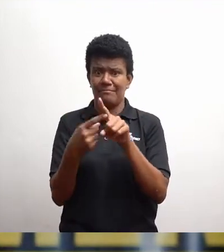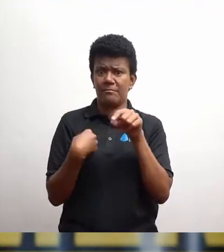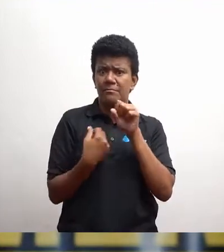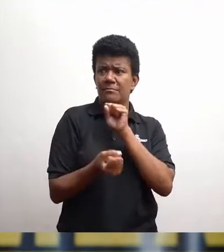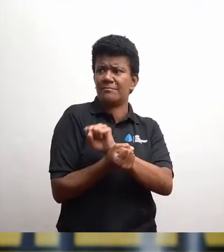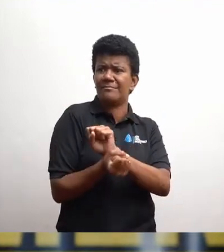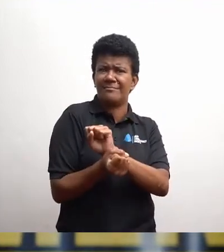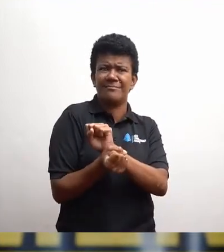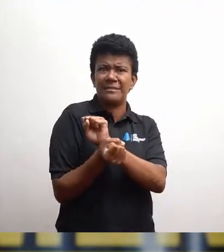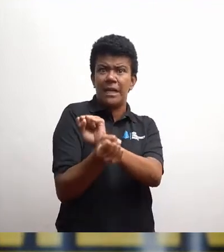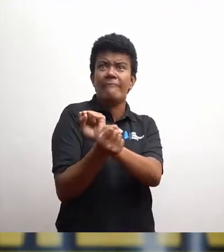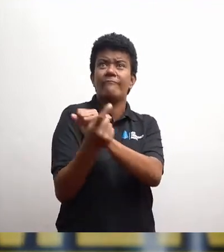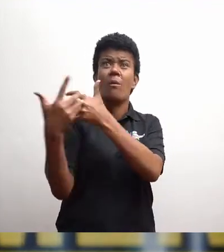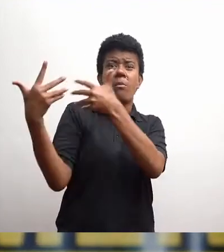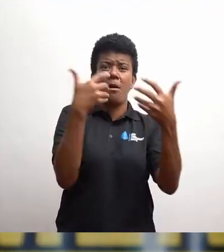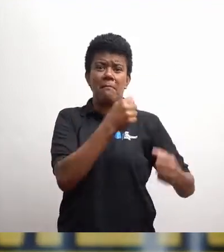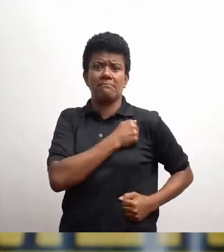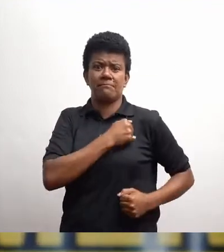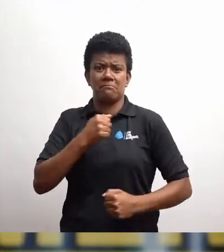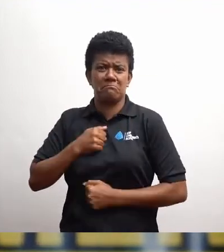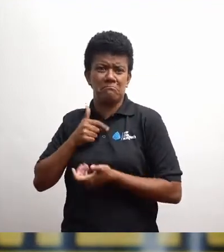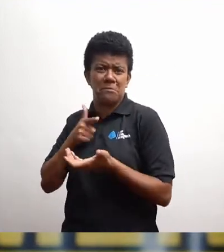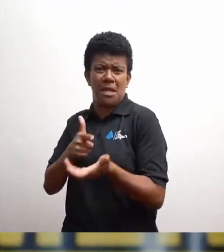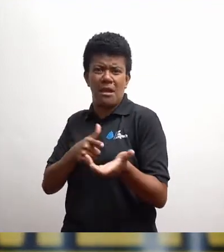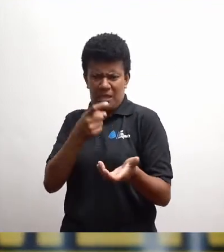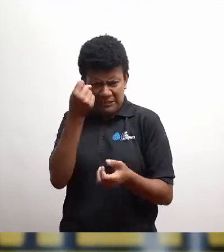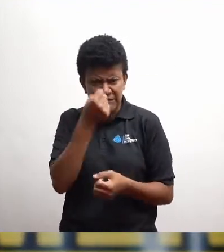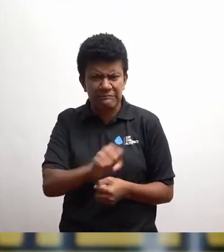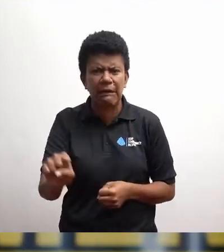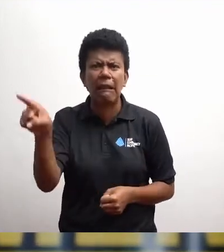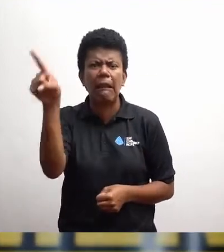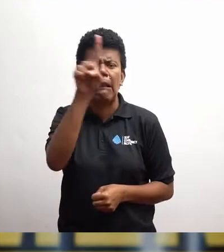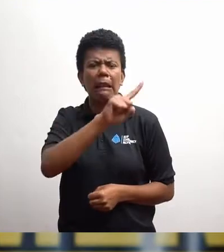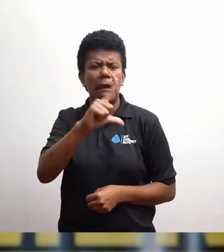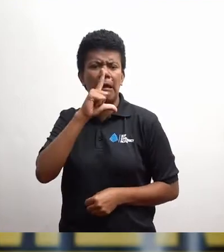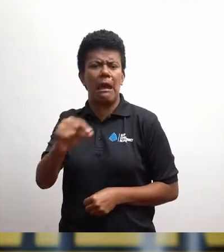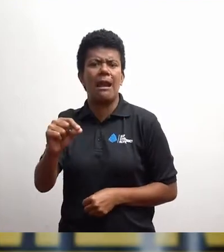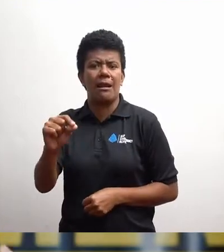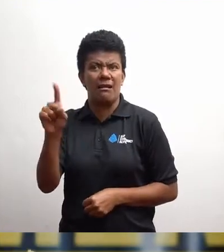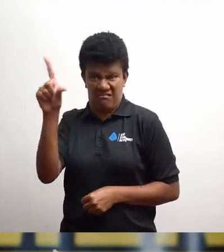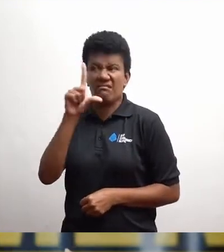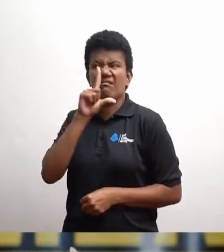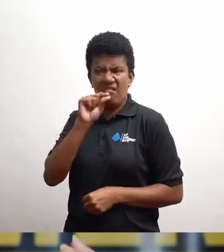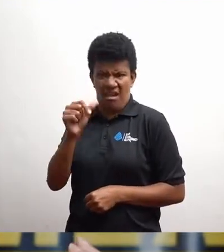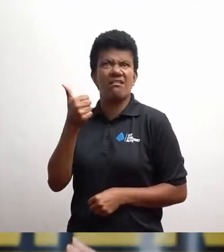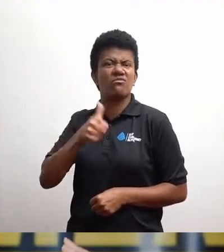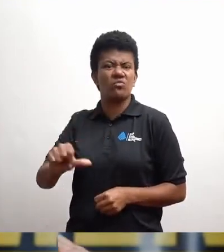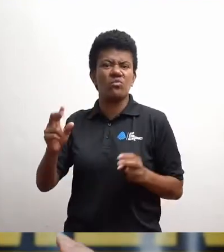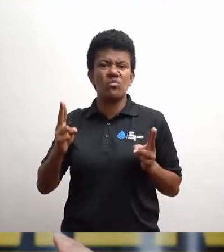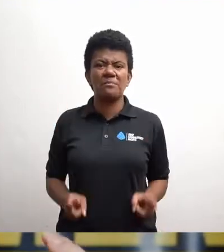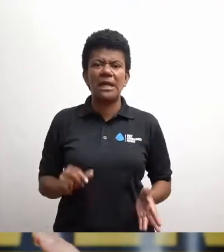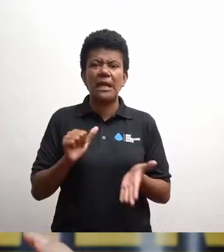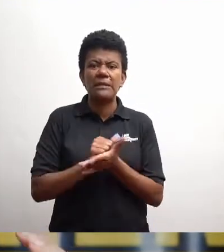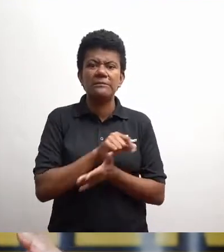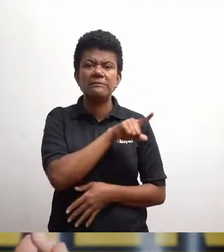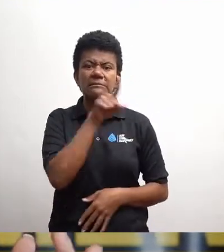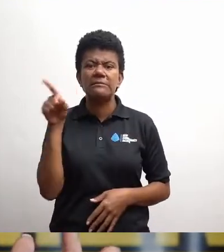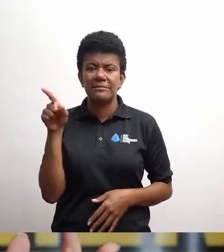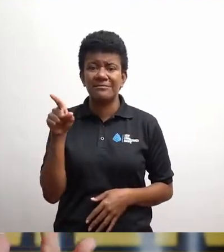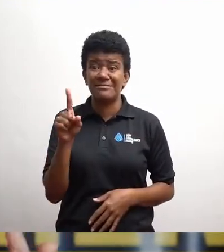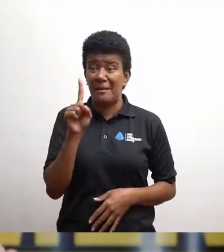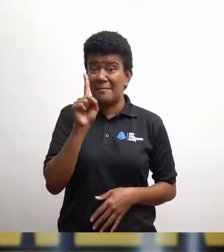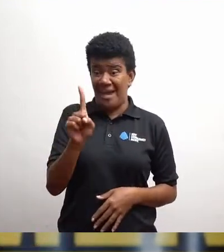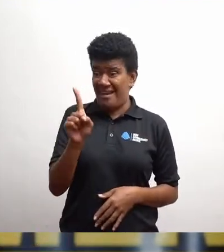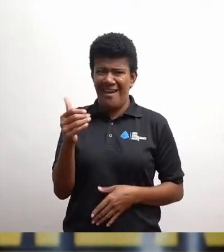war, you are still supposed to be able to rely on your human rights. And that's even codified into